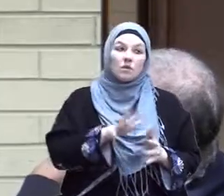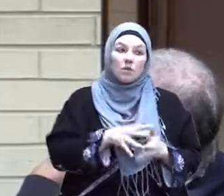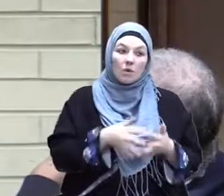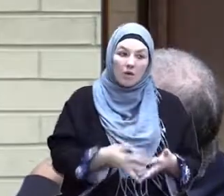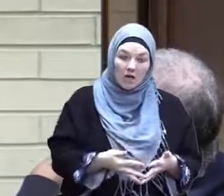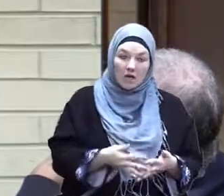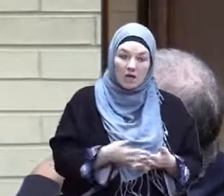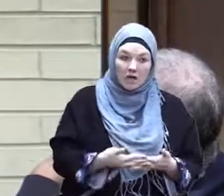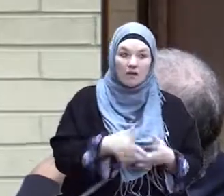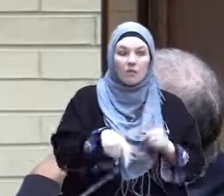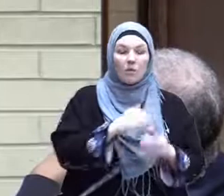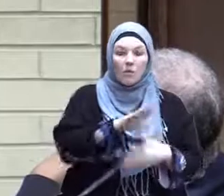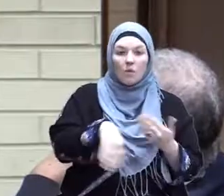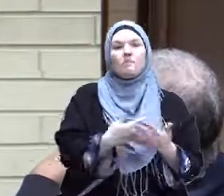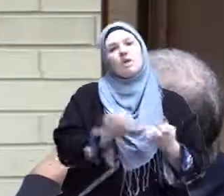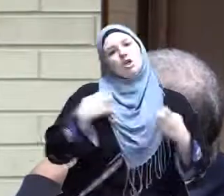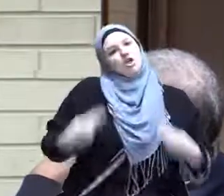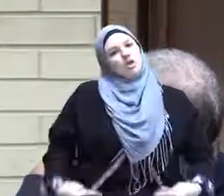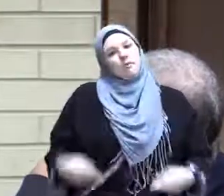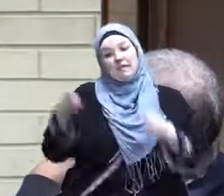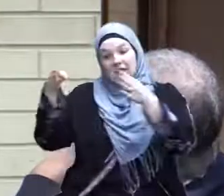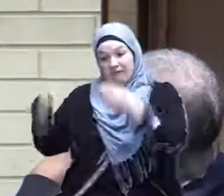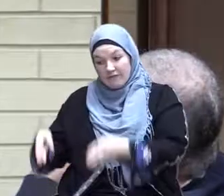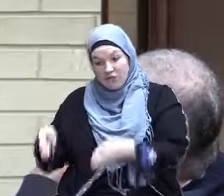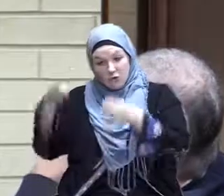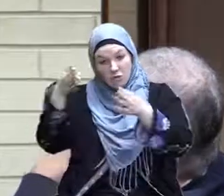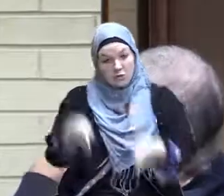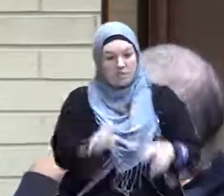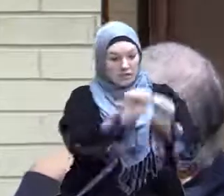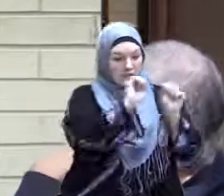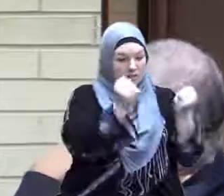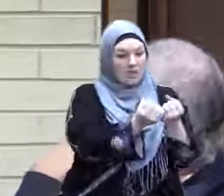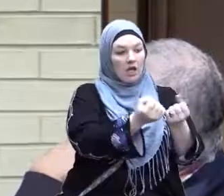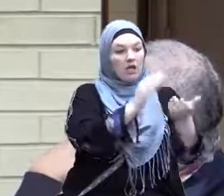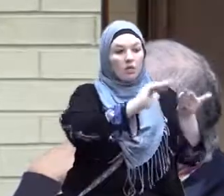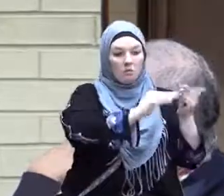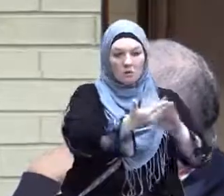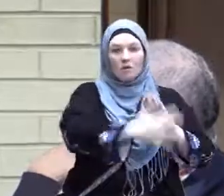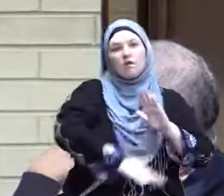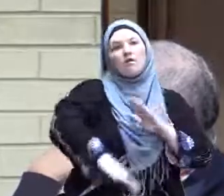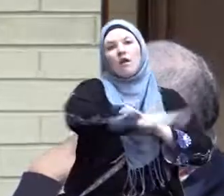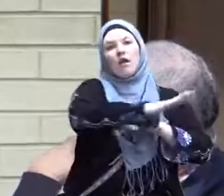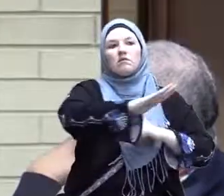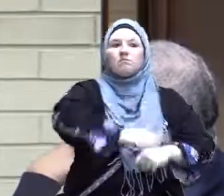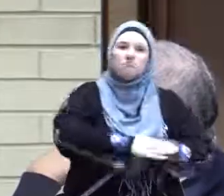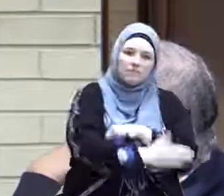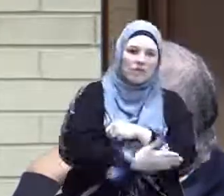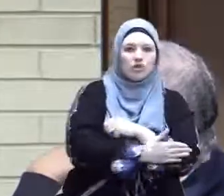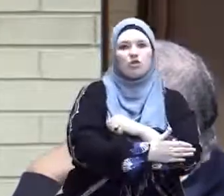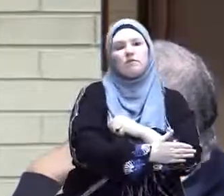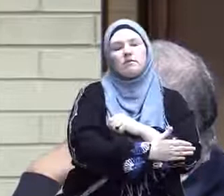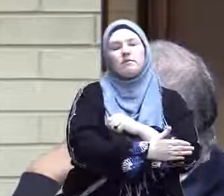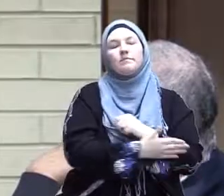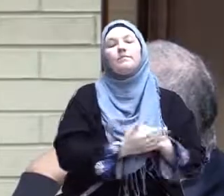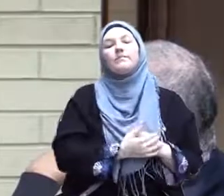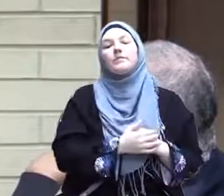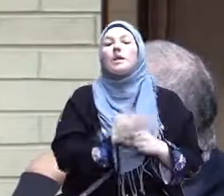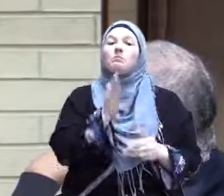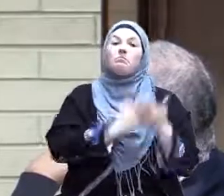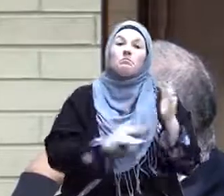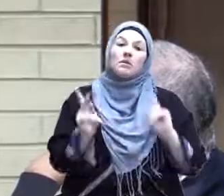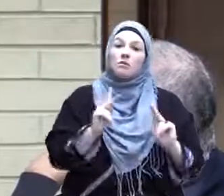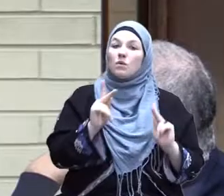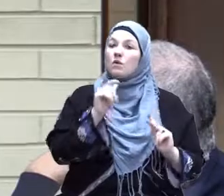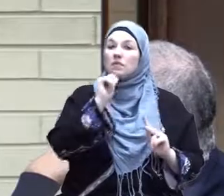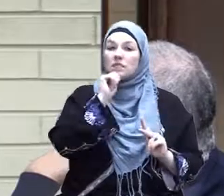is about us as humans, individuals, societies, communities, and nations. Those who